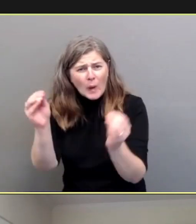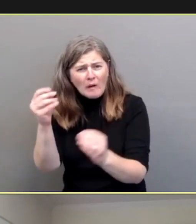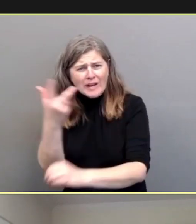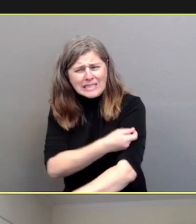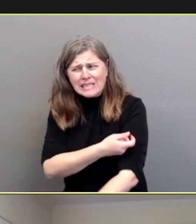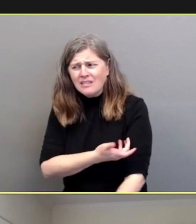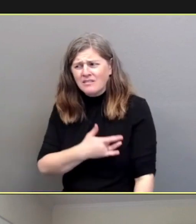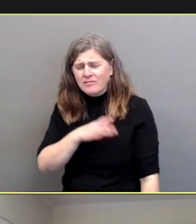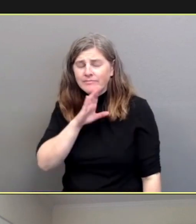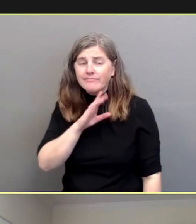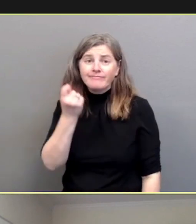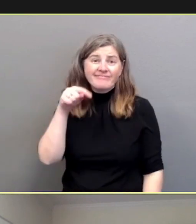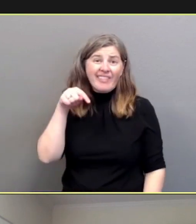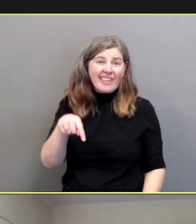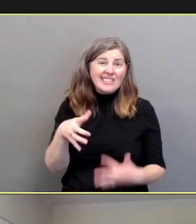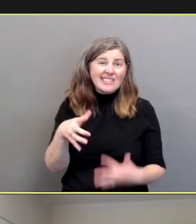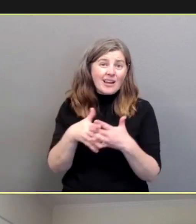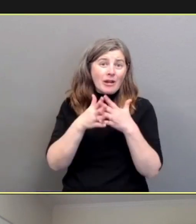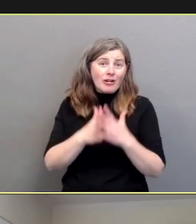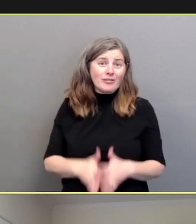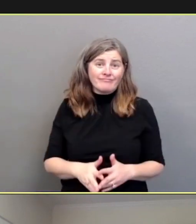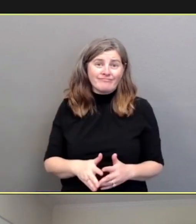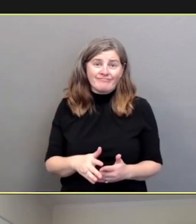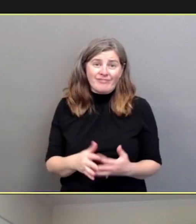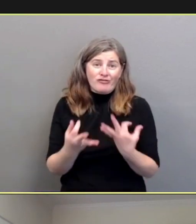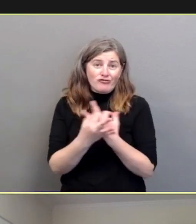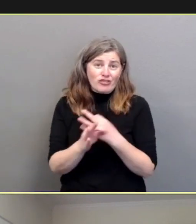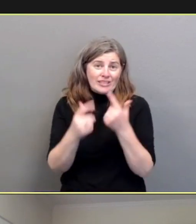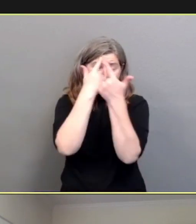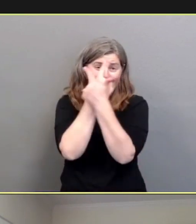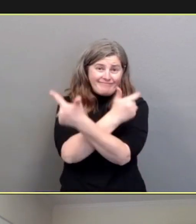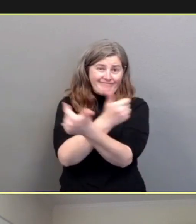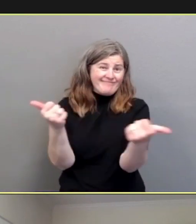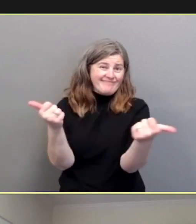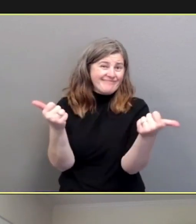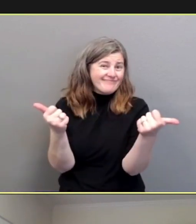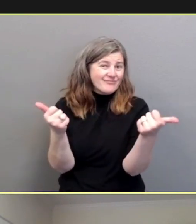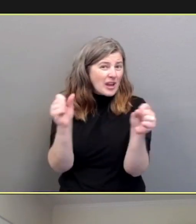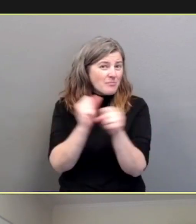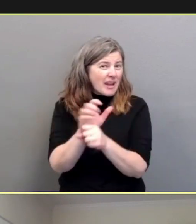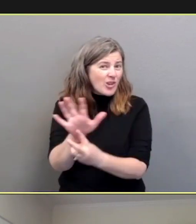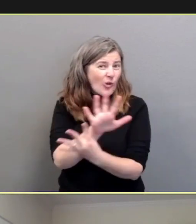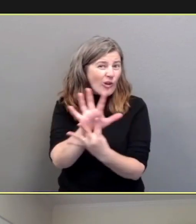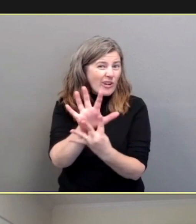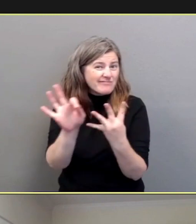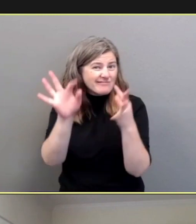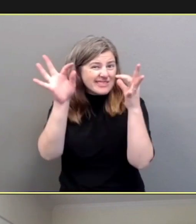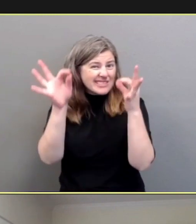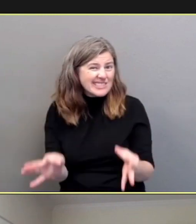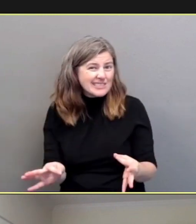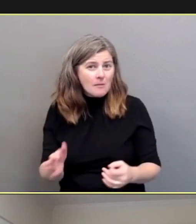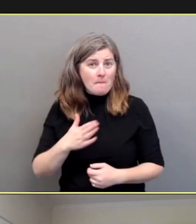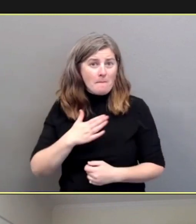is America. It is a free choice. People are allowed to make those decisions. It's not up to me to pass judgment on